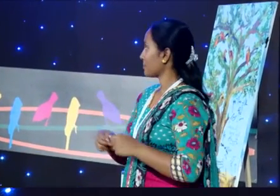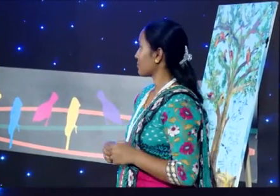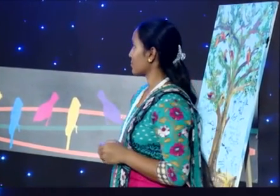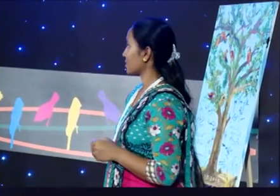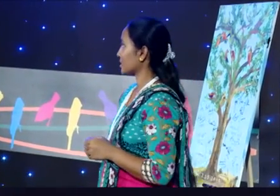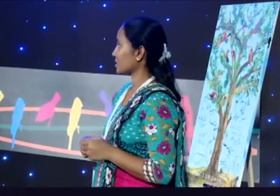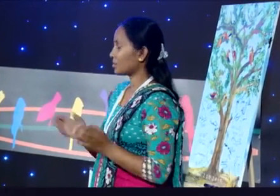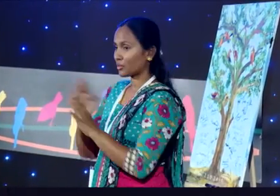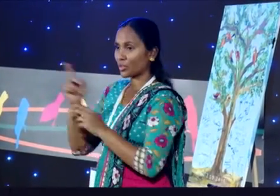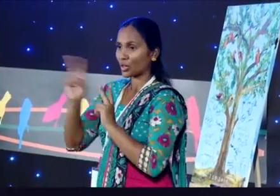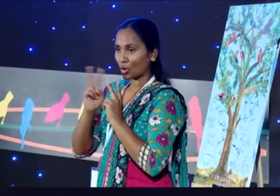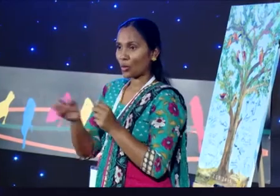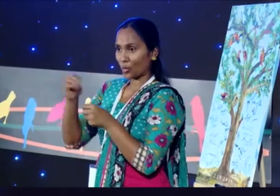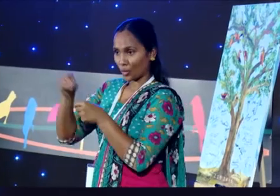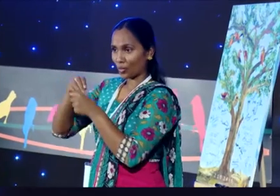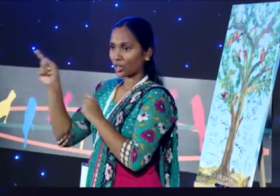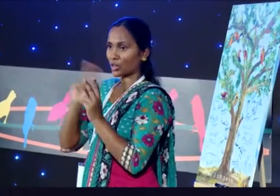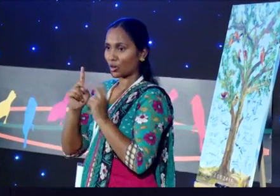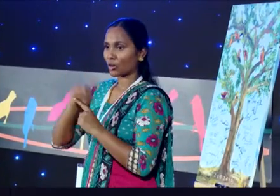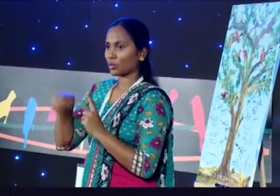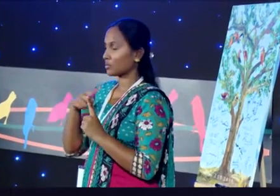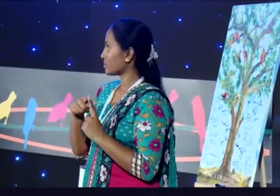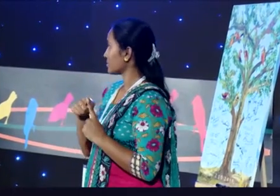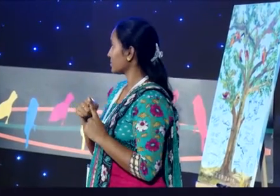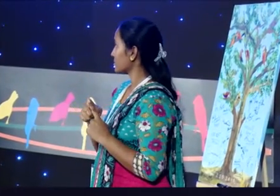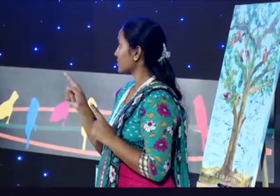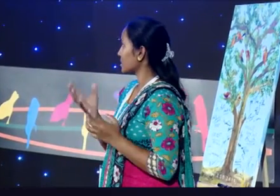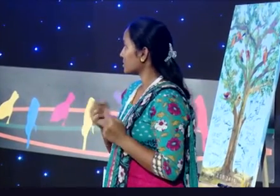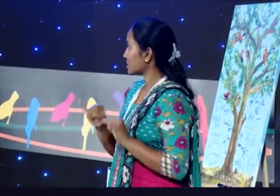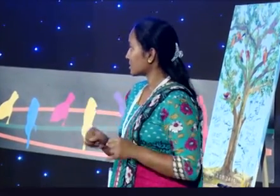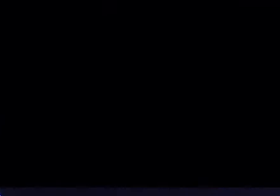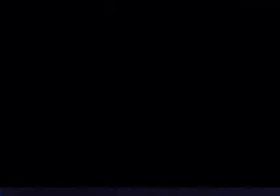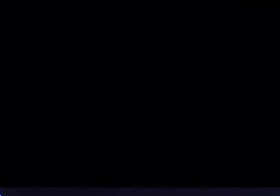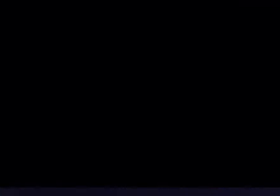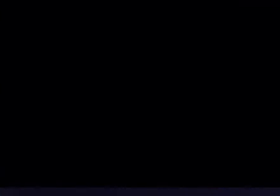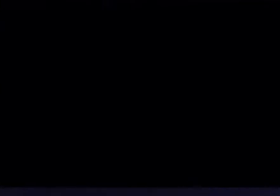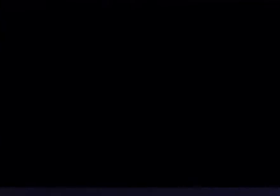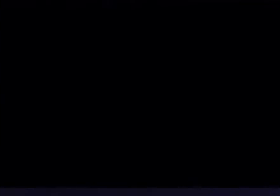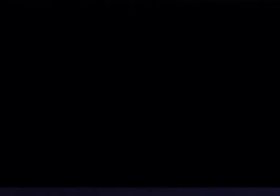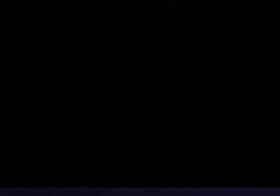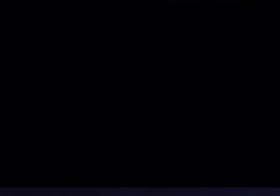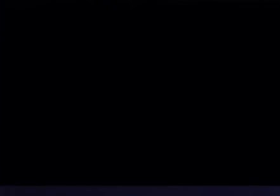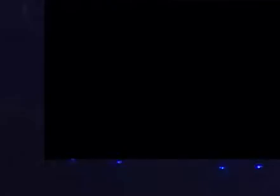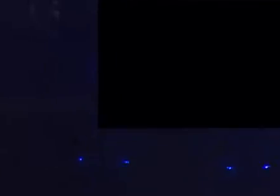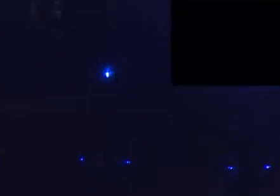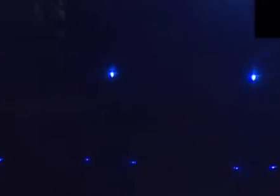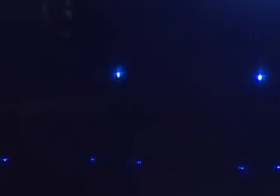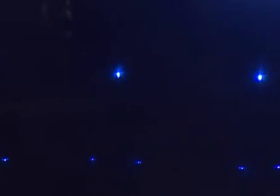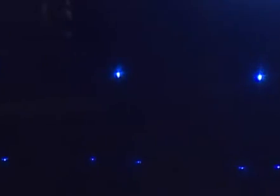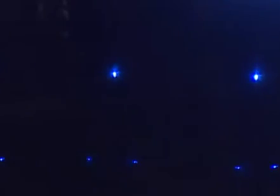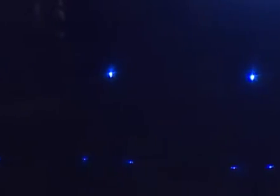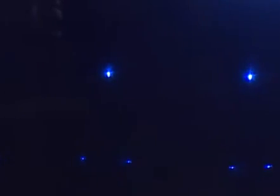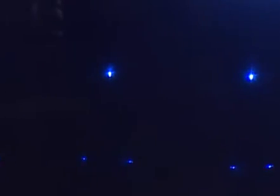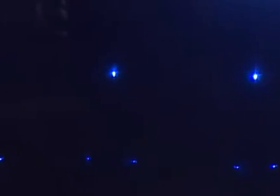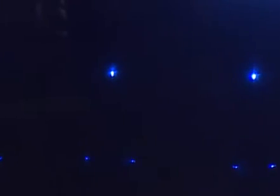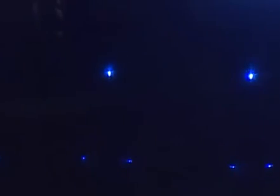Before I move on to talk about what we do, I'd just like to ask a simple question, and it would be great if you could just,